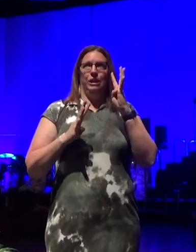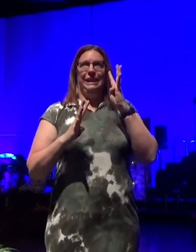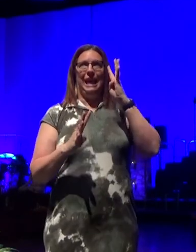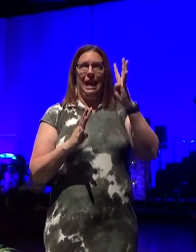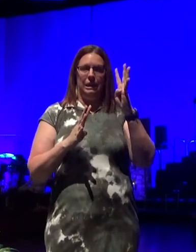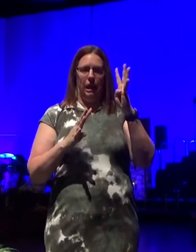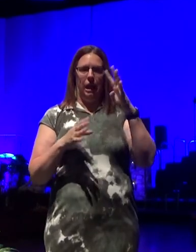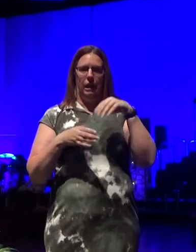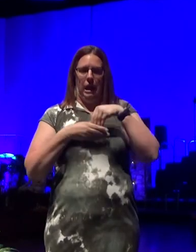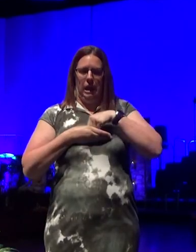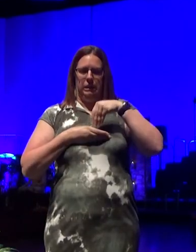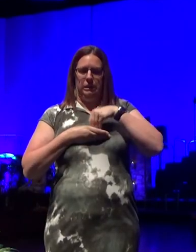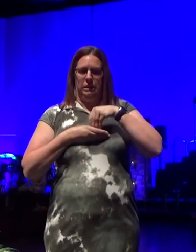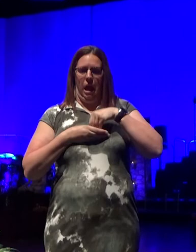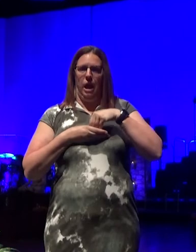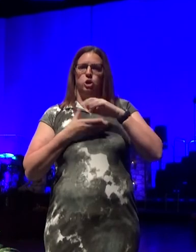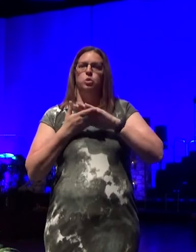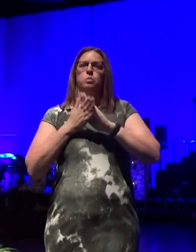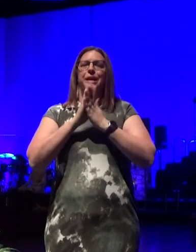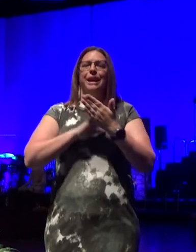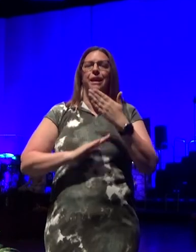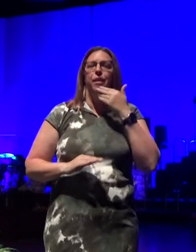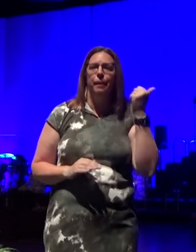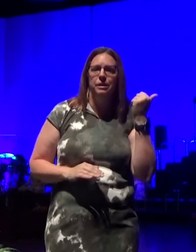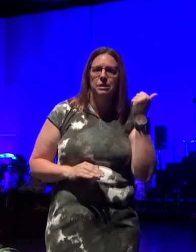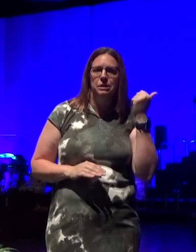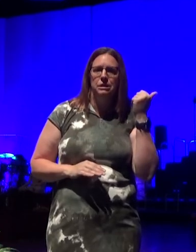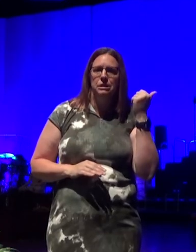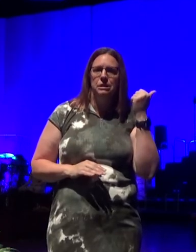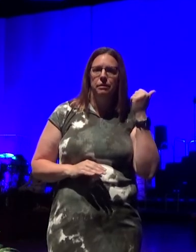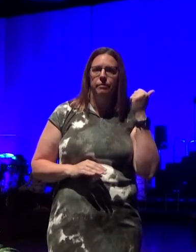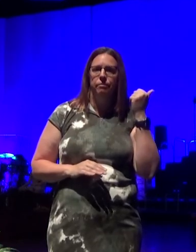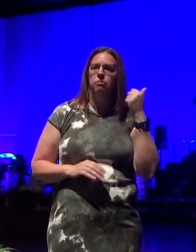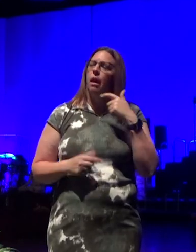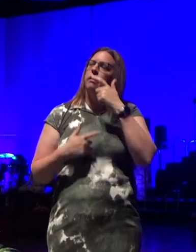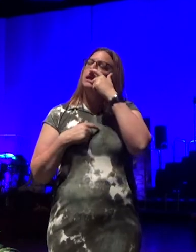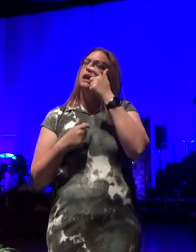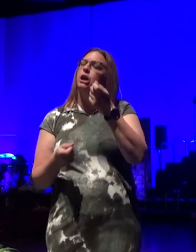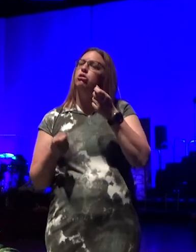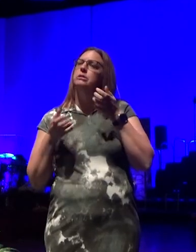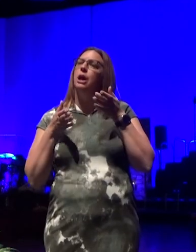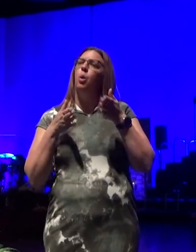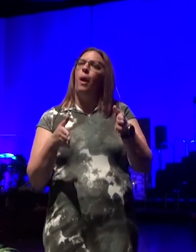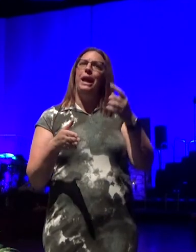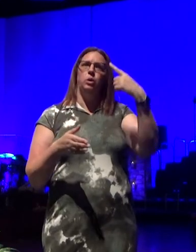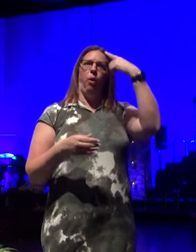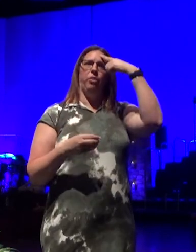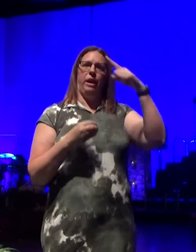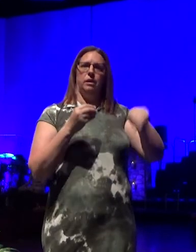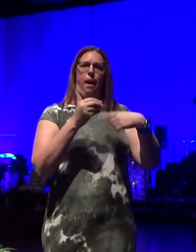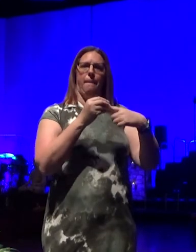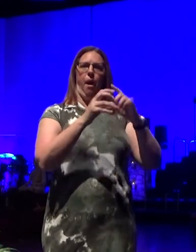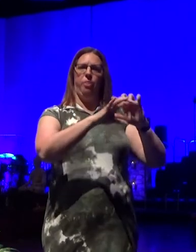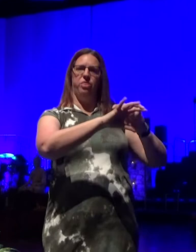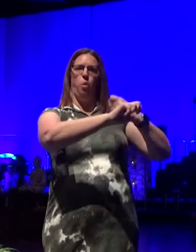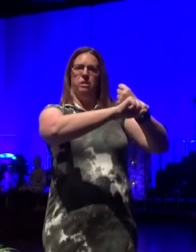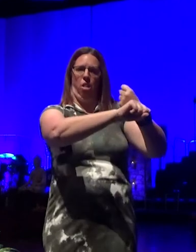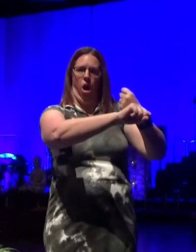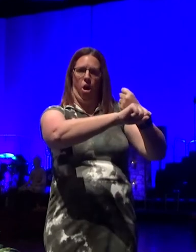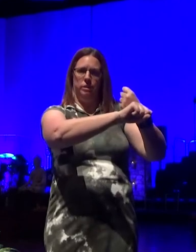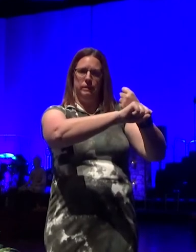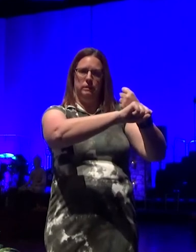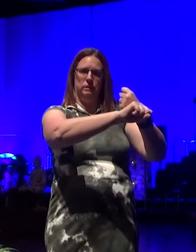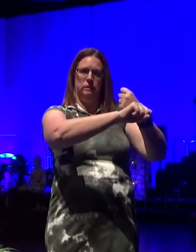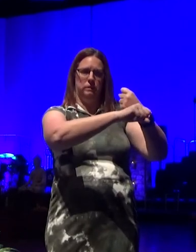are. An interesting way to think about the locks that we run up against, that they're there to